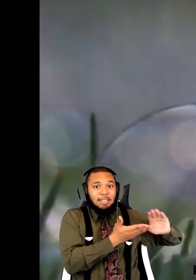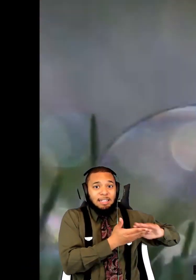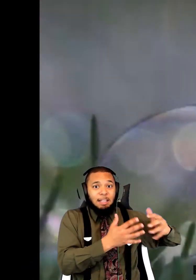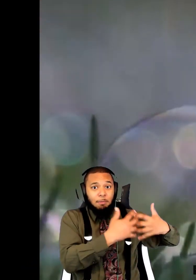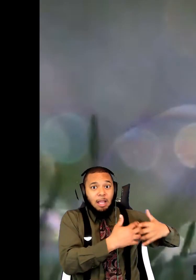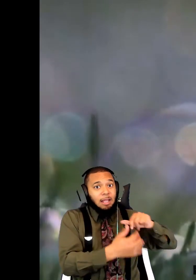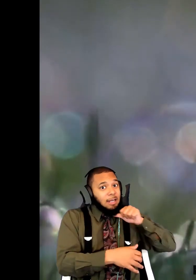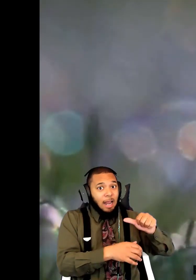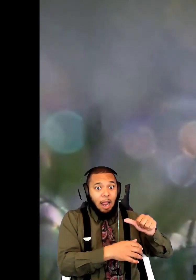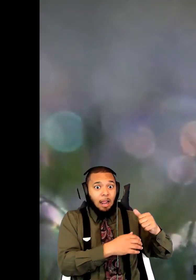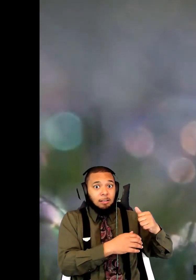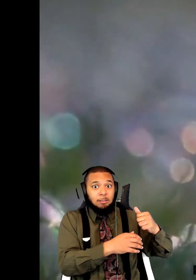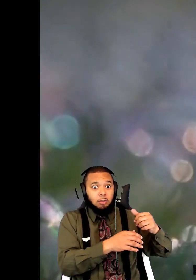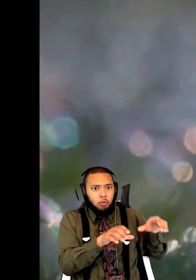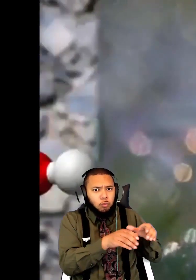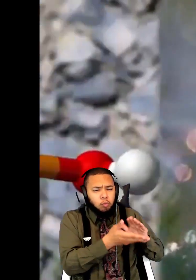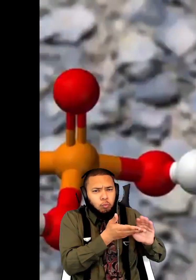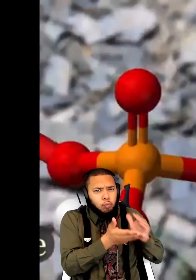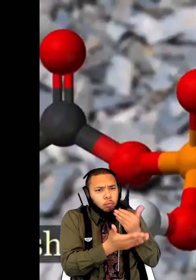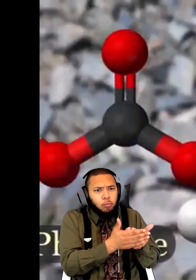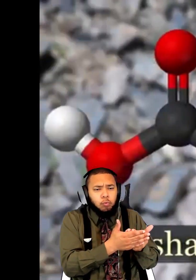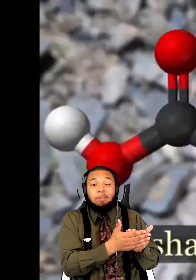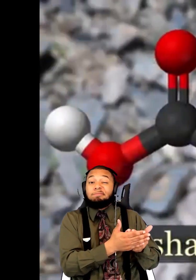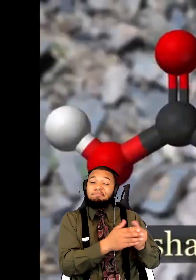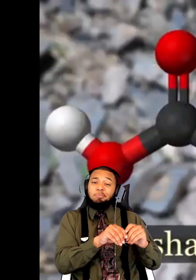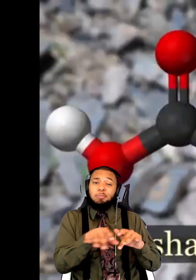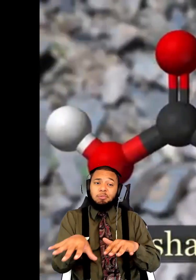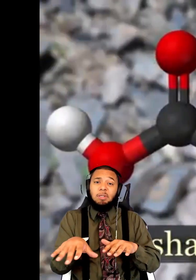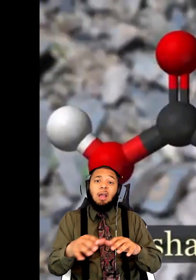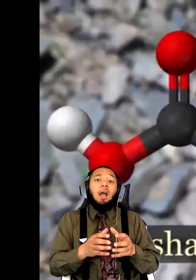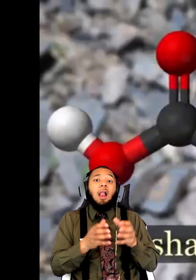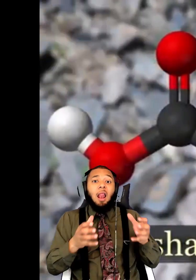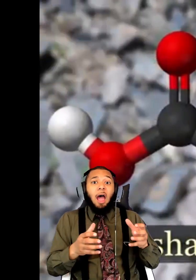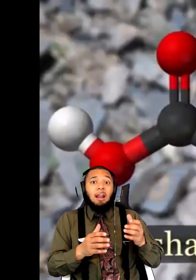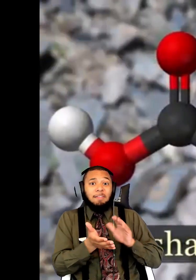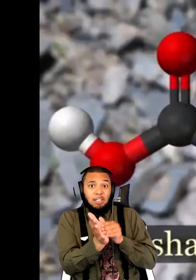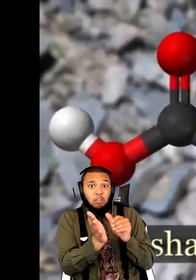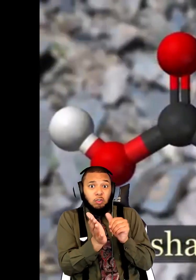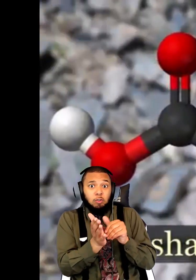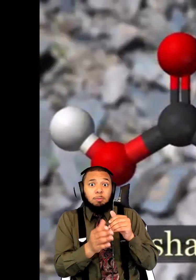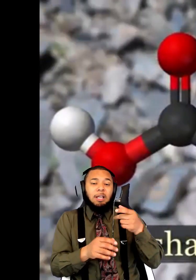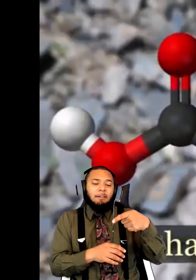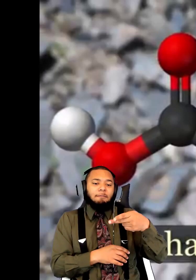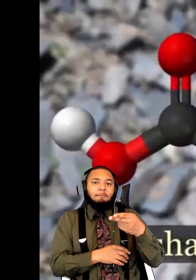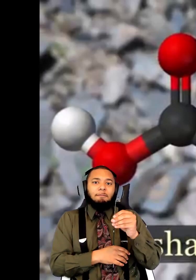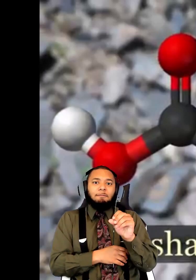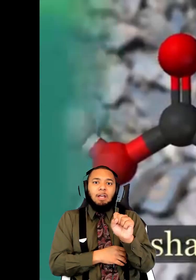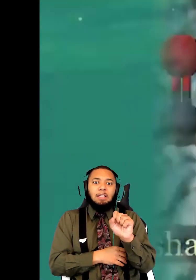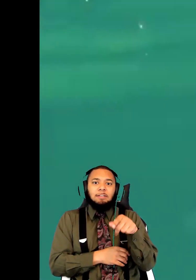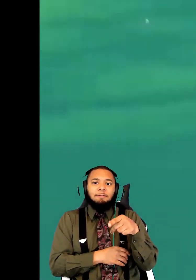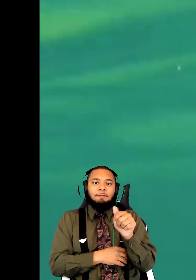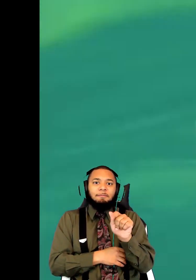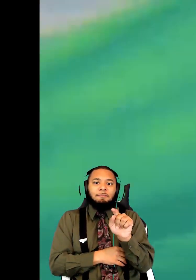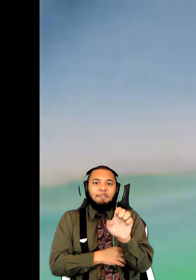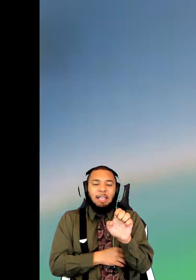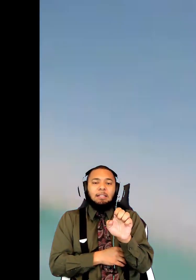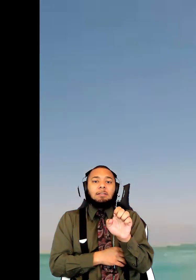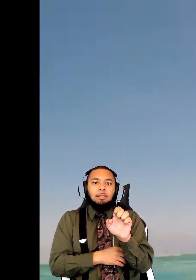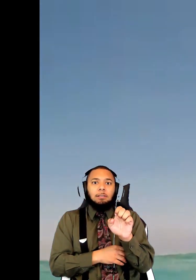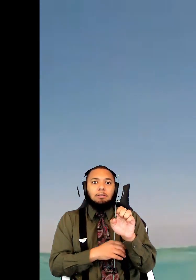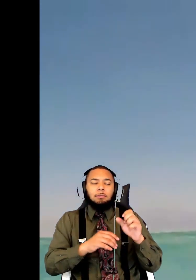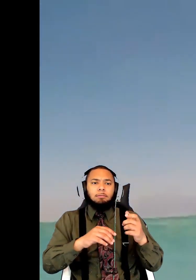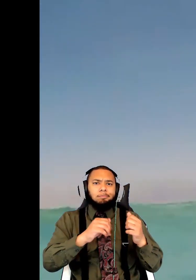just get dumped out. Those detergents, a lot of them are phosphate based. And phosphate is, normally in an